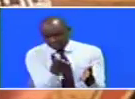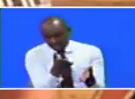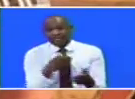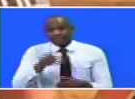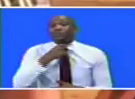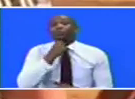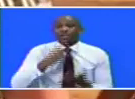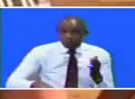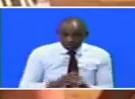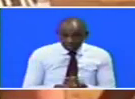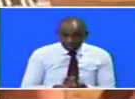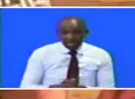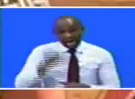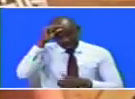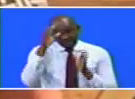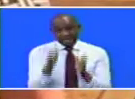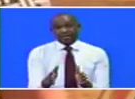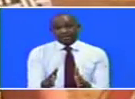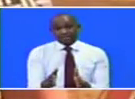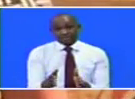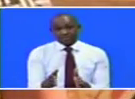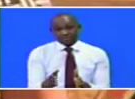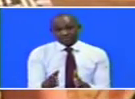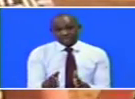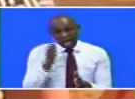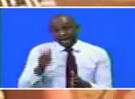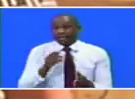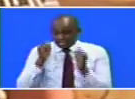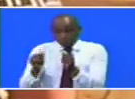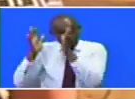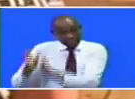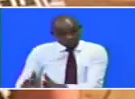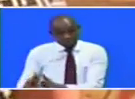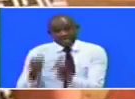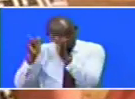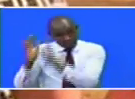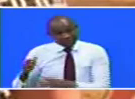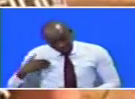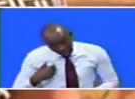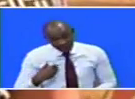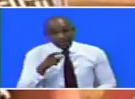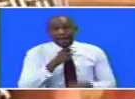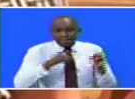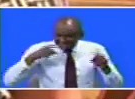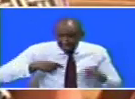nataka governor aspirant Magwanga, but na vinyo walitangaza